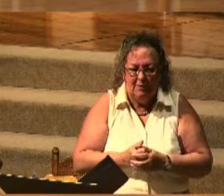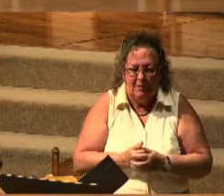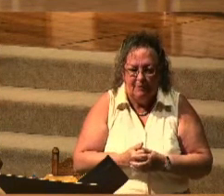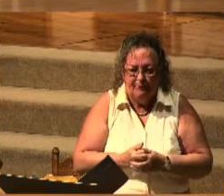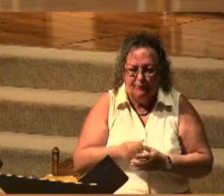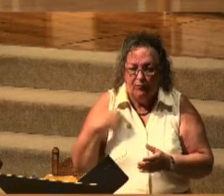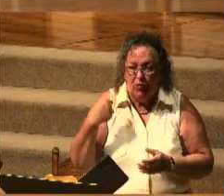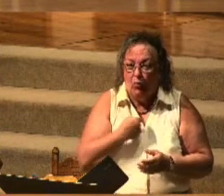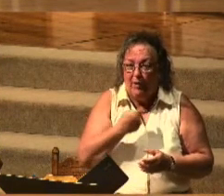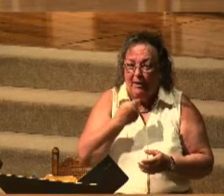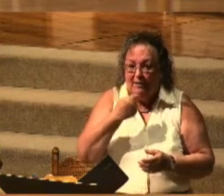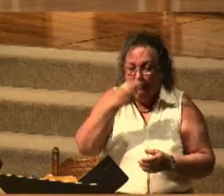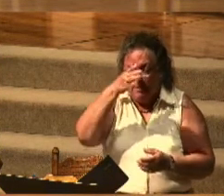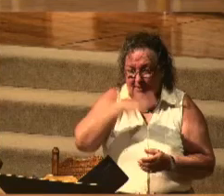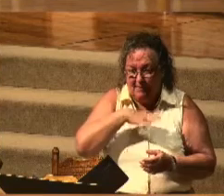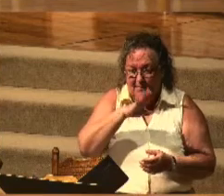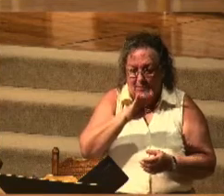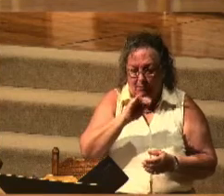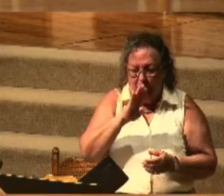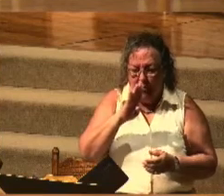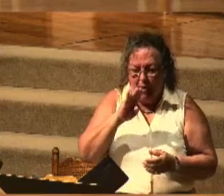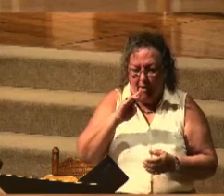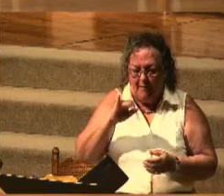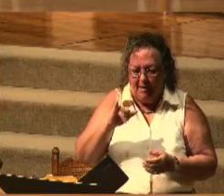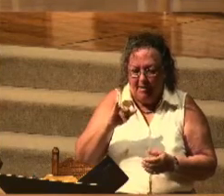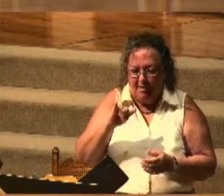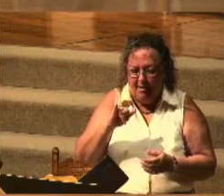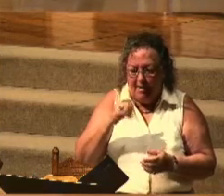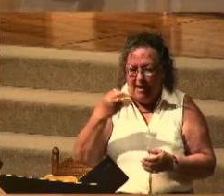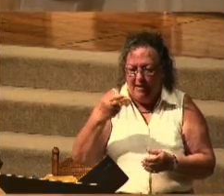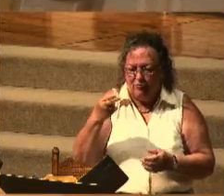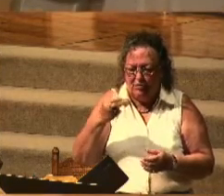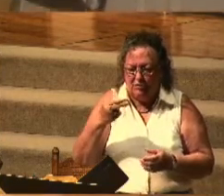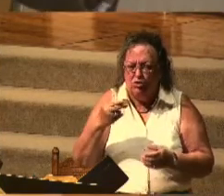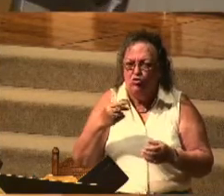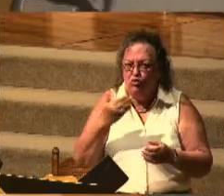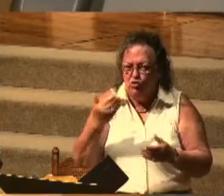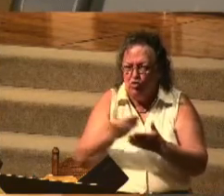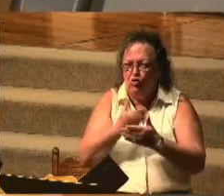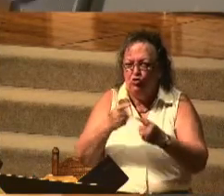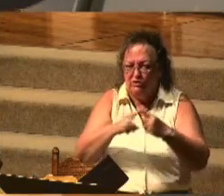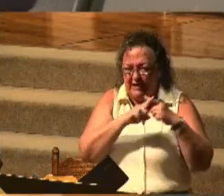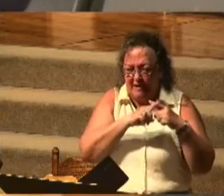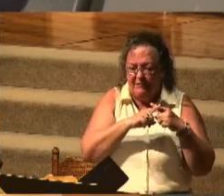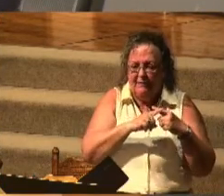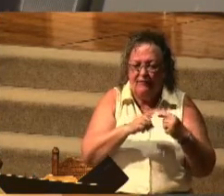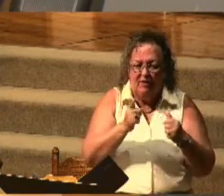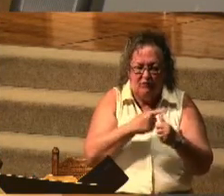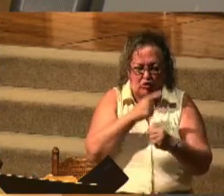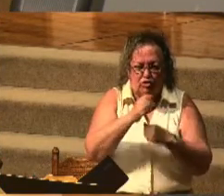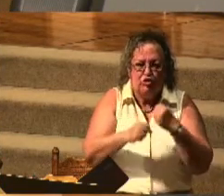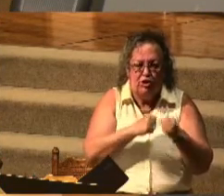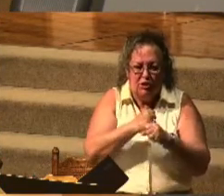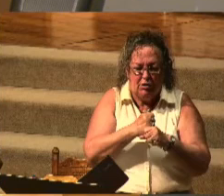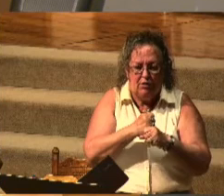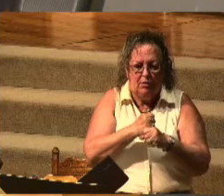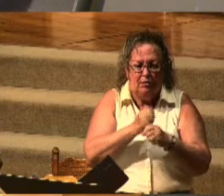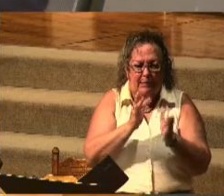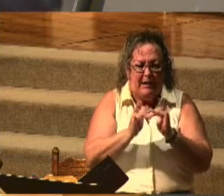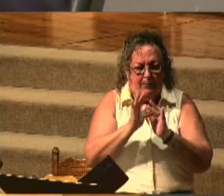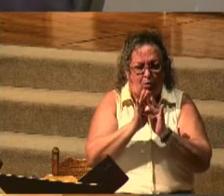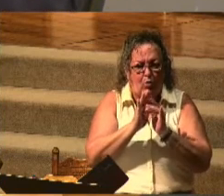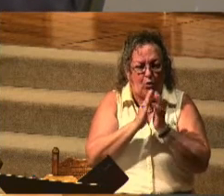had a guy named Bobby Hendricks with us. He was brand new. He just got saved and was in first year college. I was in my second, I